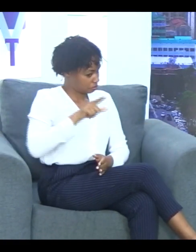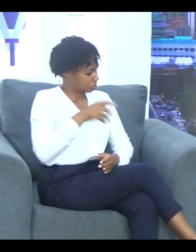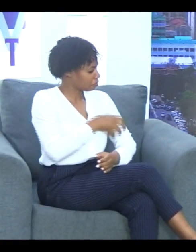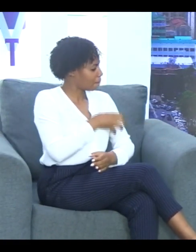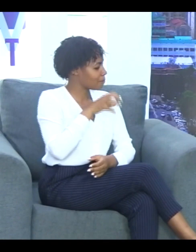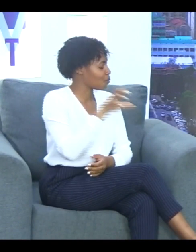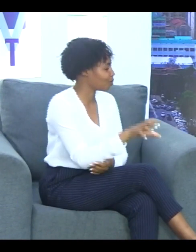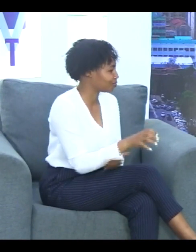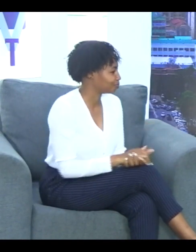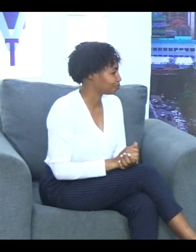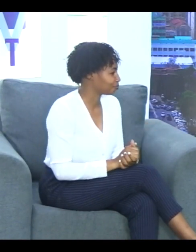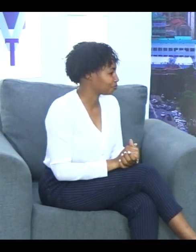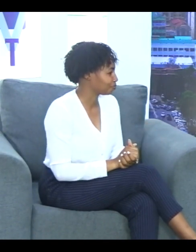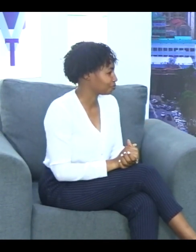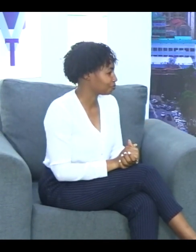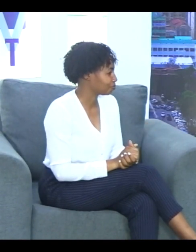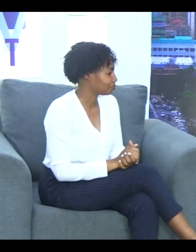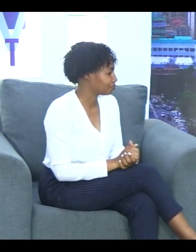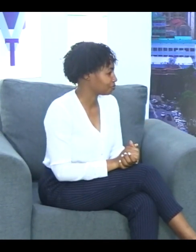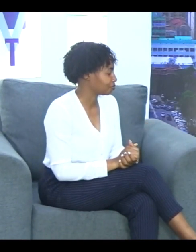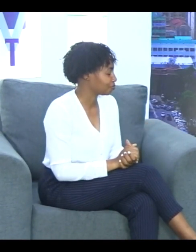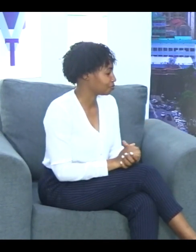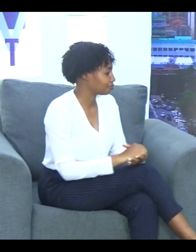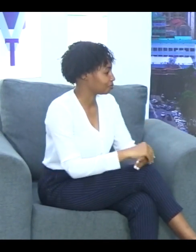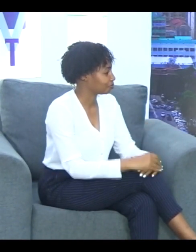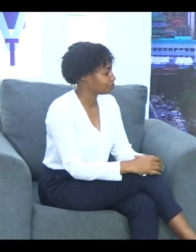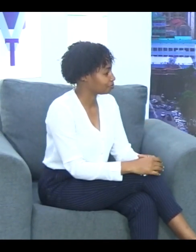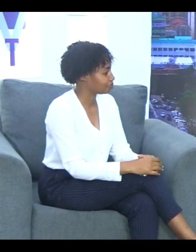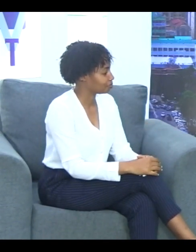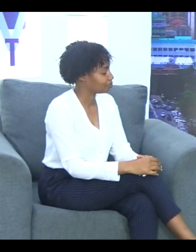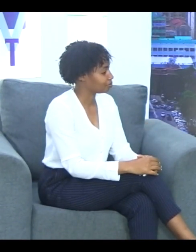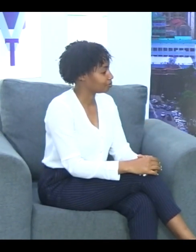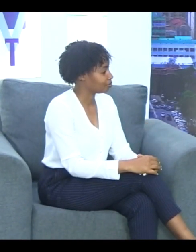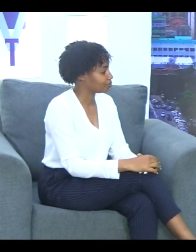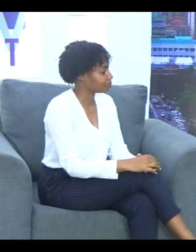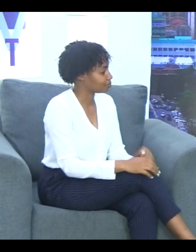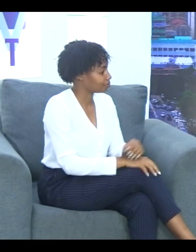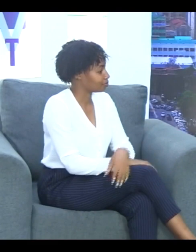maybe economic improvement and empowerment for the women?